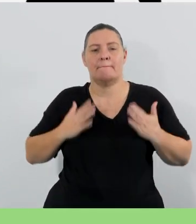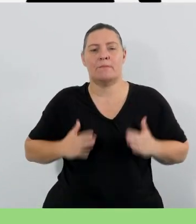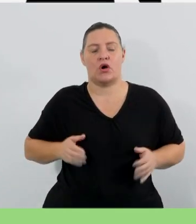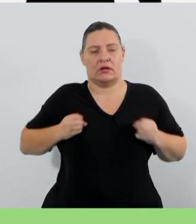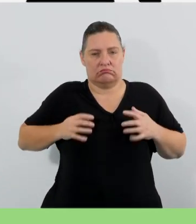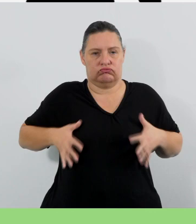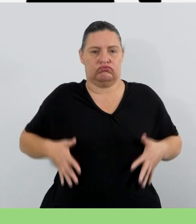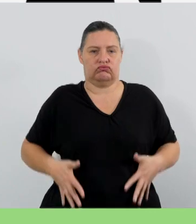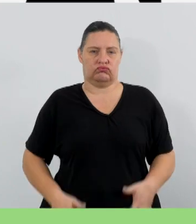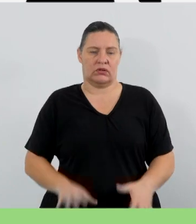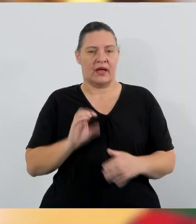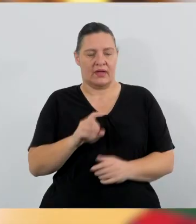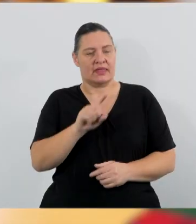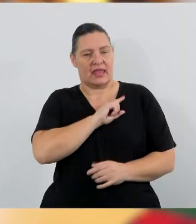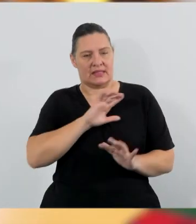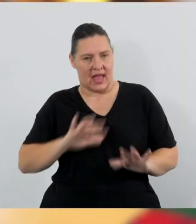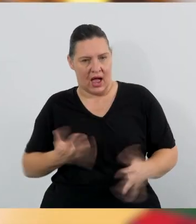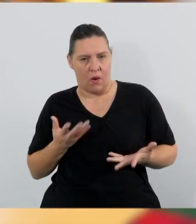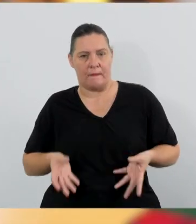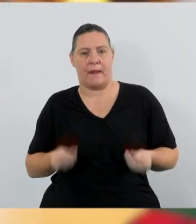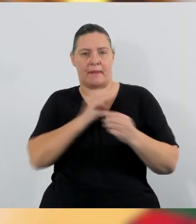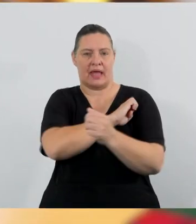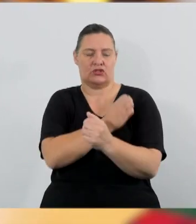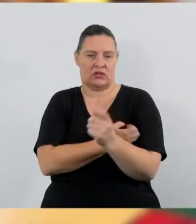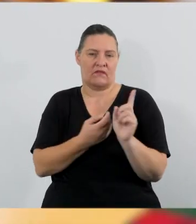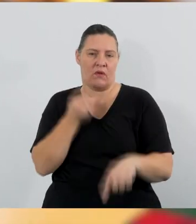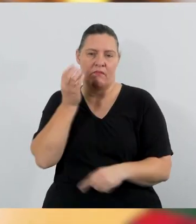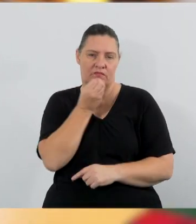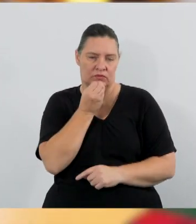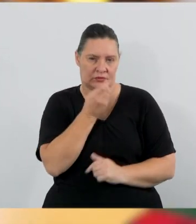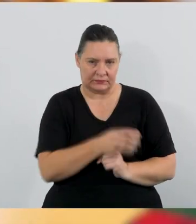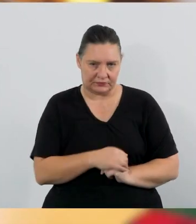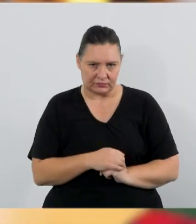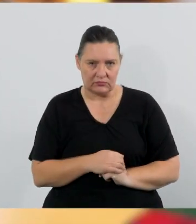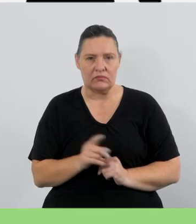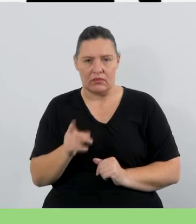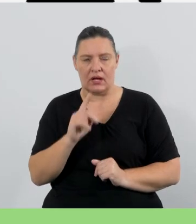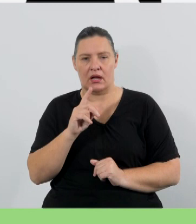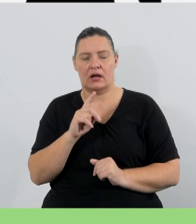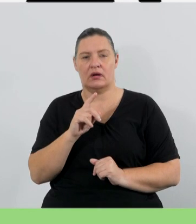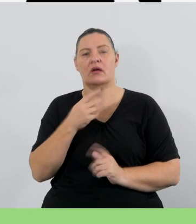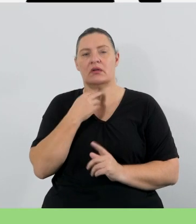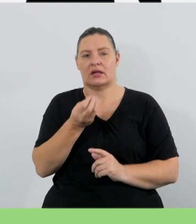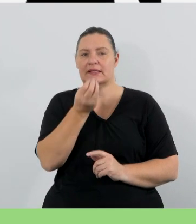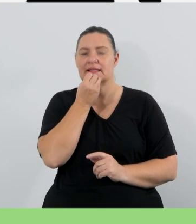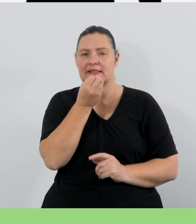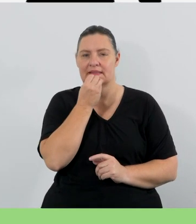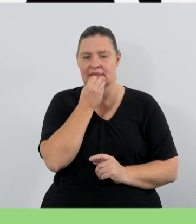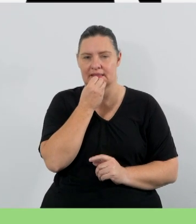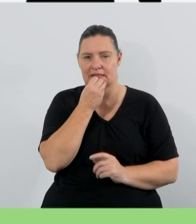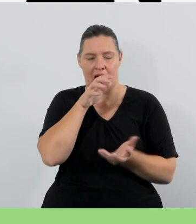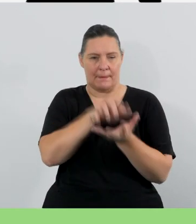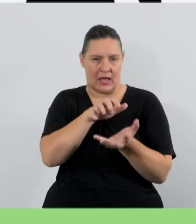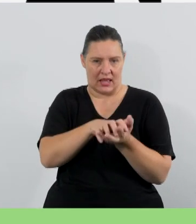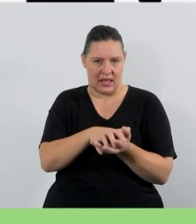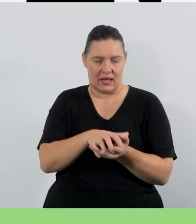animal's body. So that is how the animals get energy from the food. As you can see in this picture, this person is about to eat